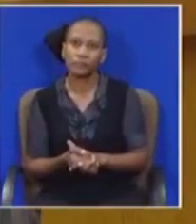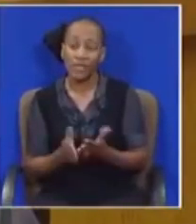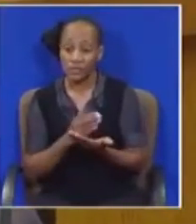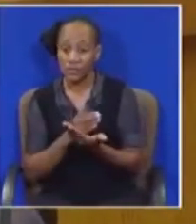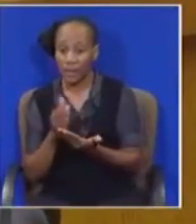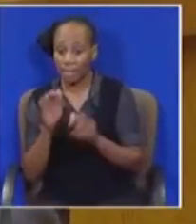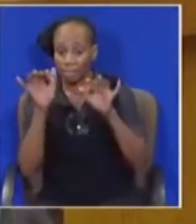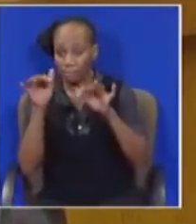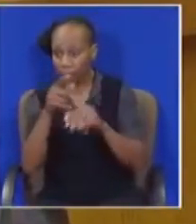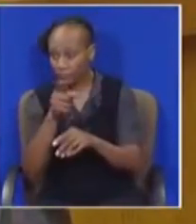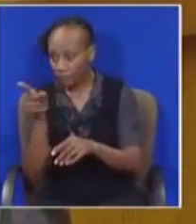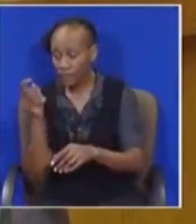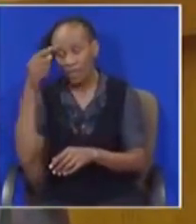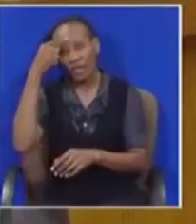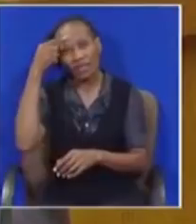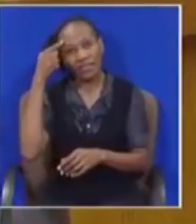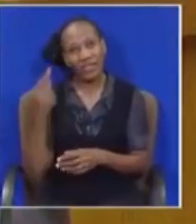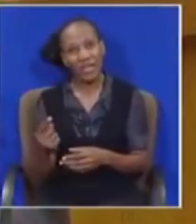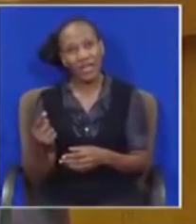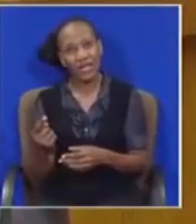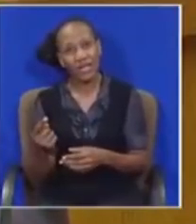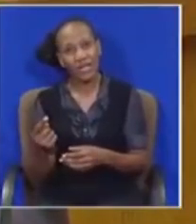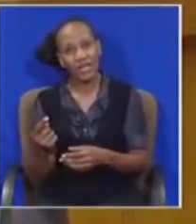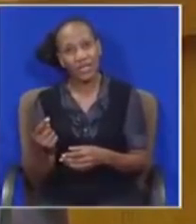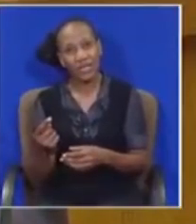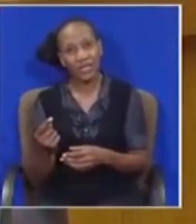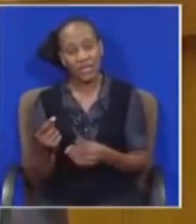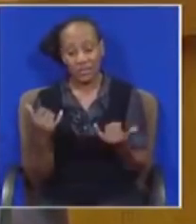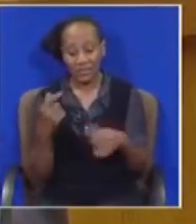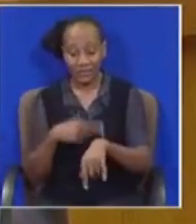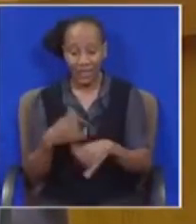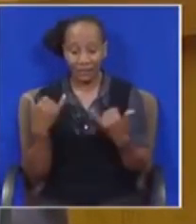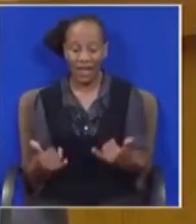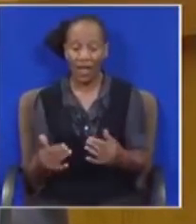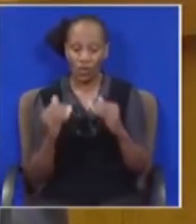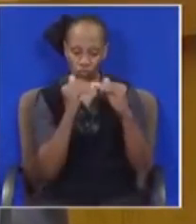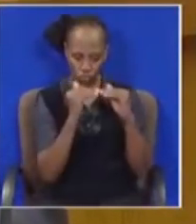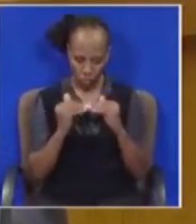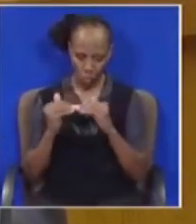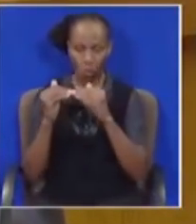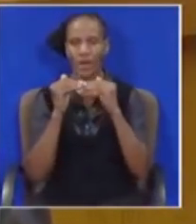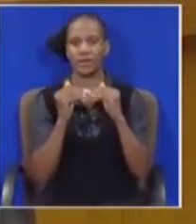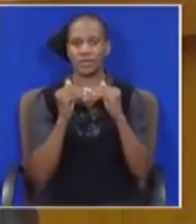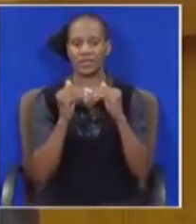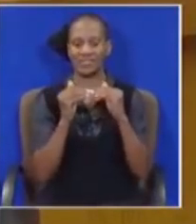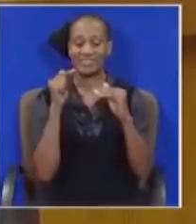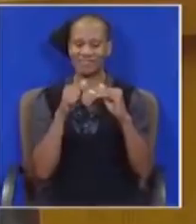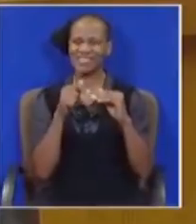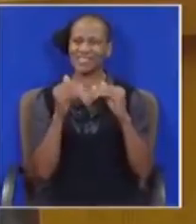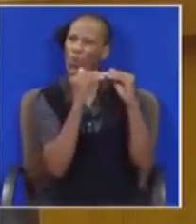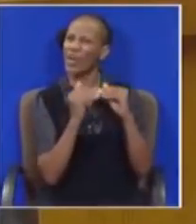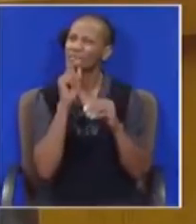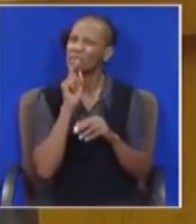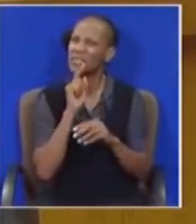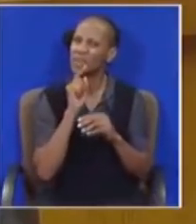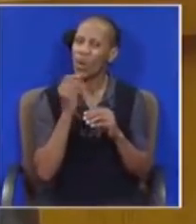think that equality in our time means that we must dominate whites.